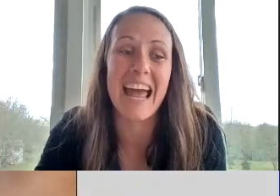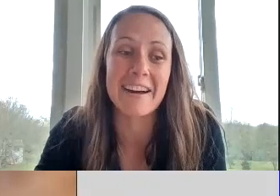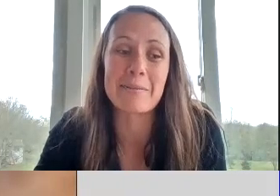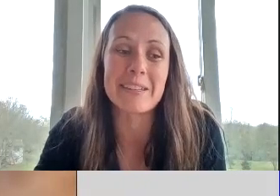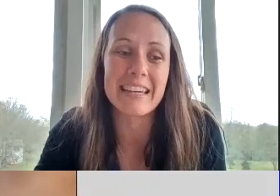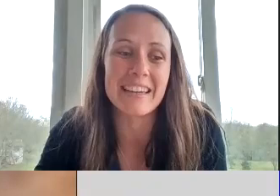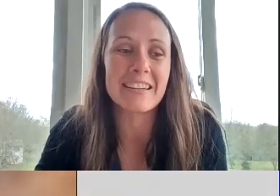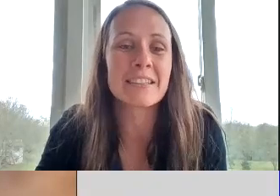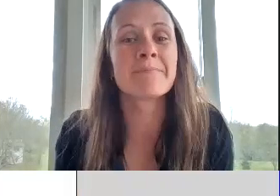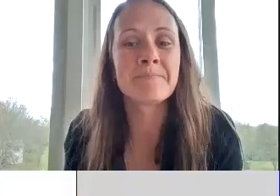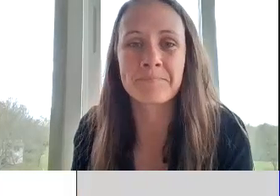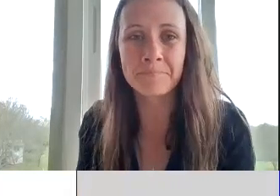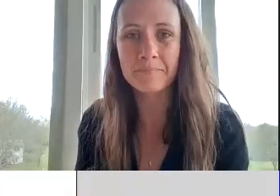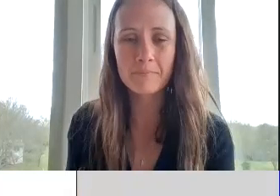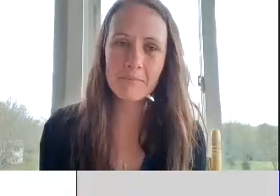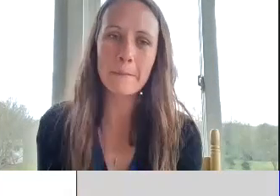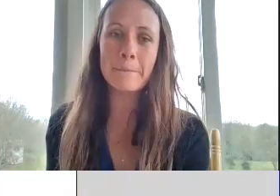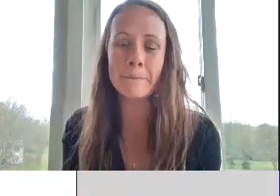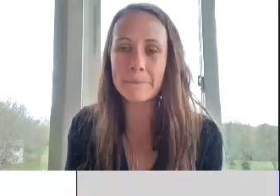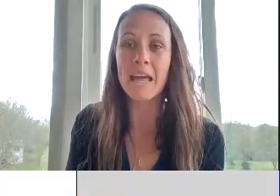act like an animal again.